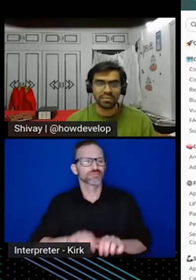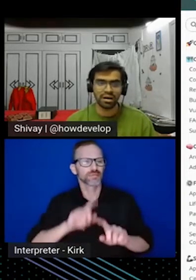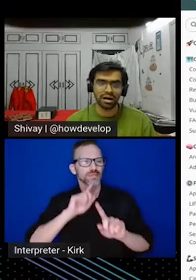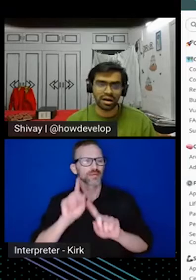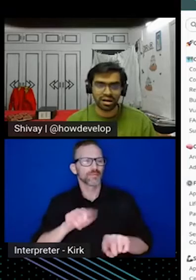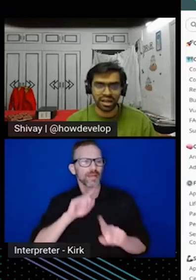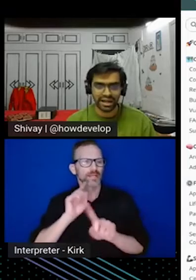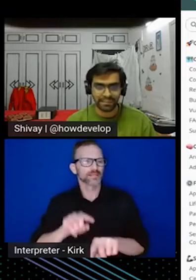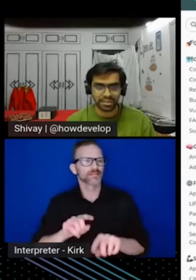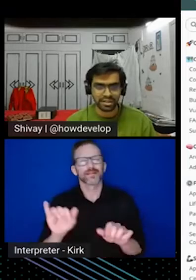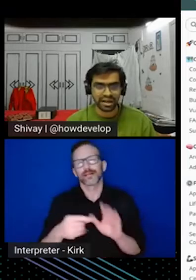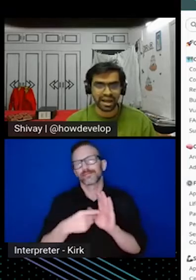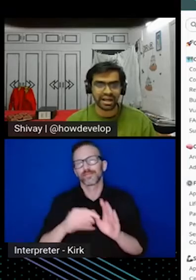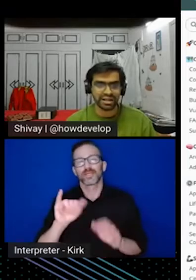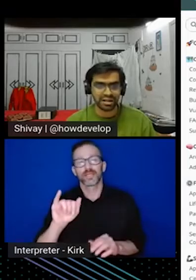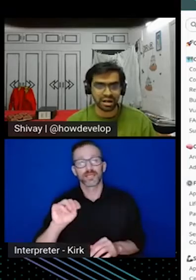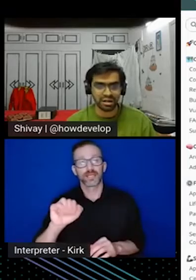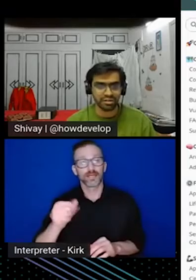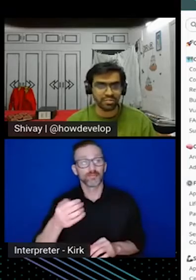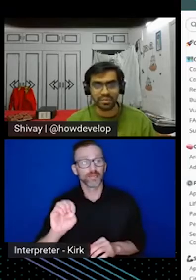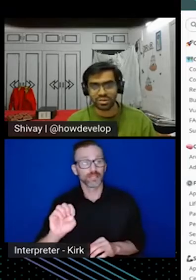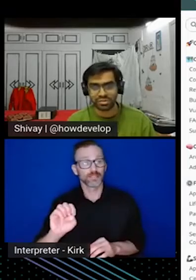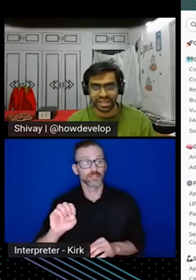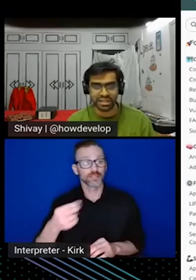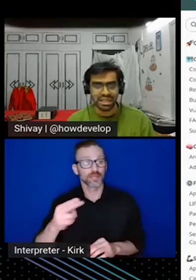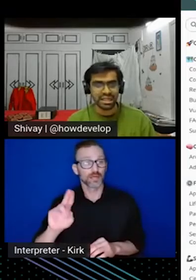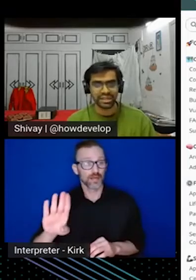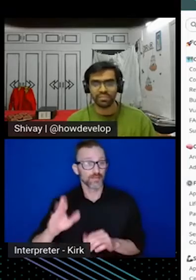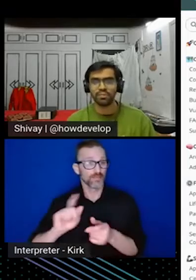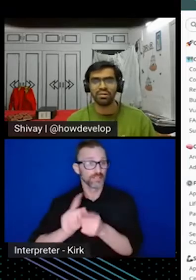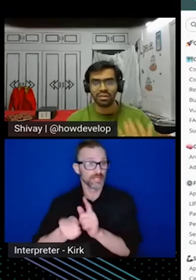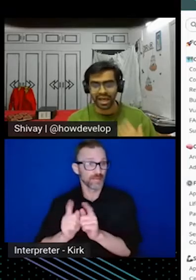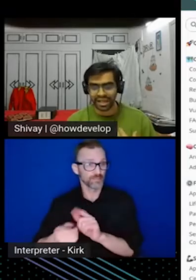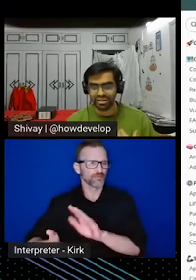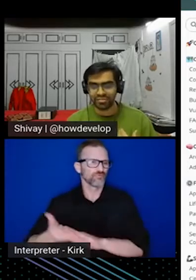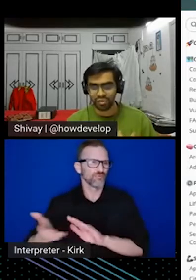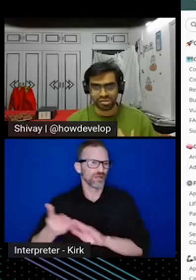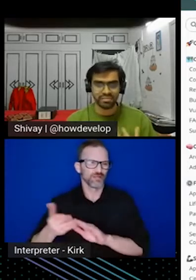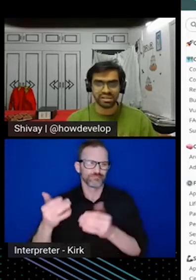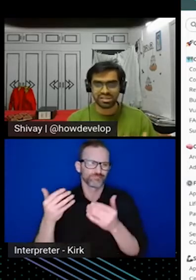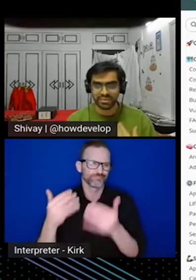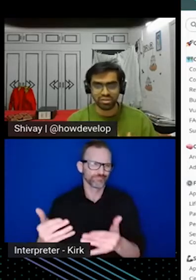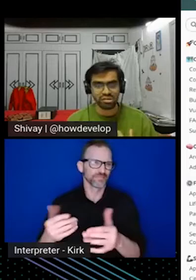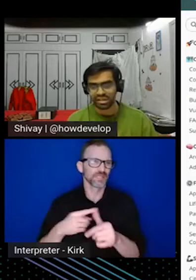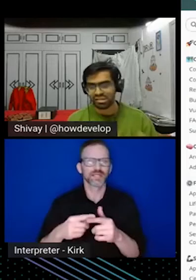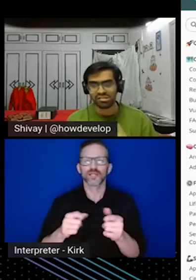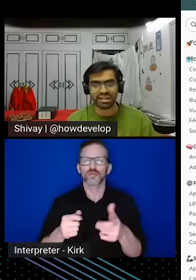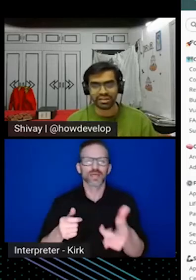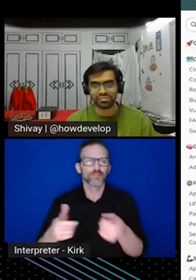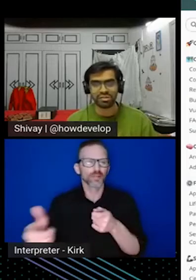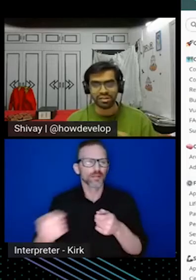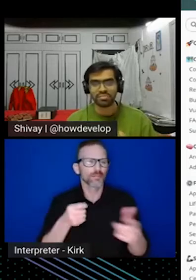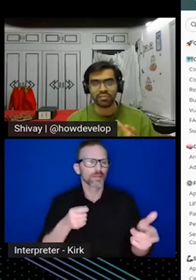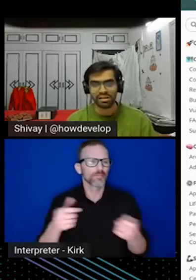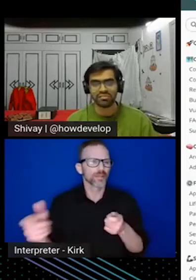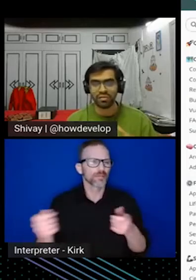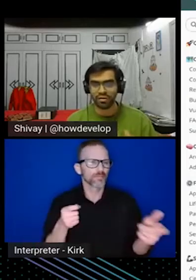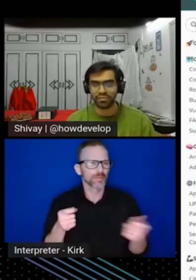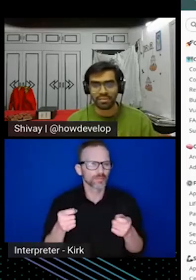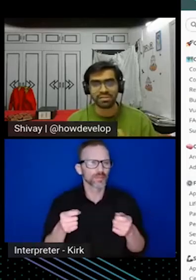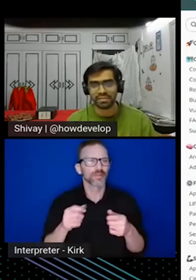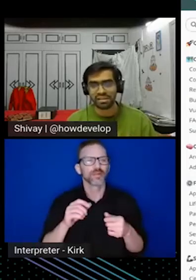image hub adapter, and you'll be able to then pull an wasm based image, since these